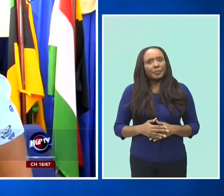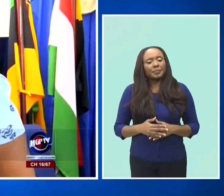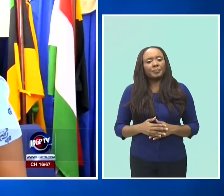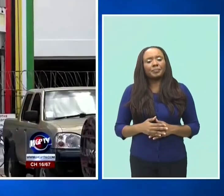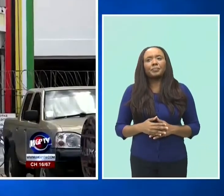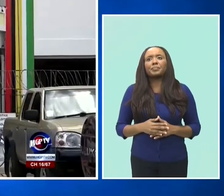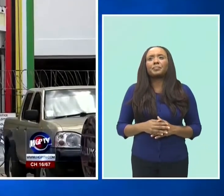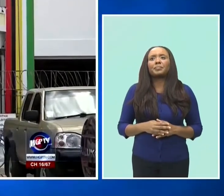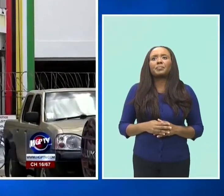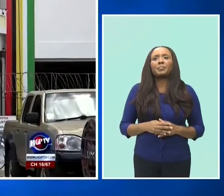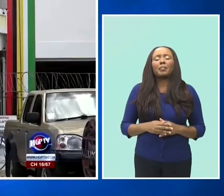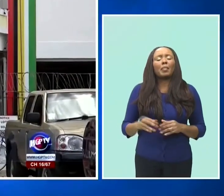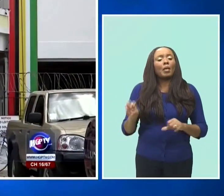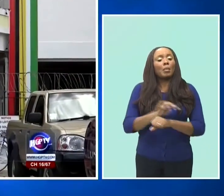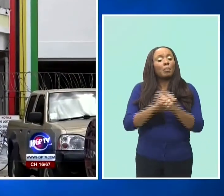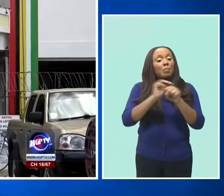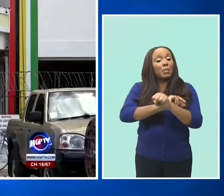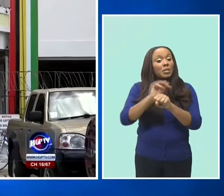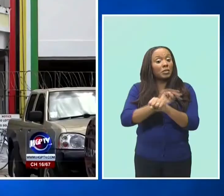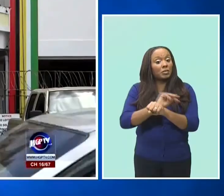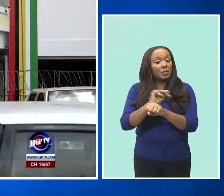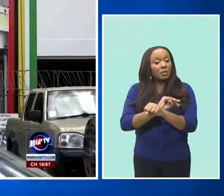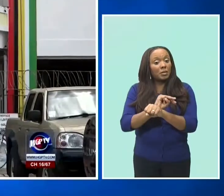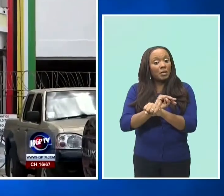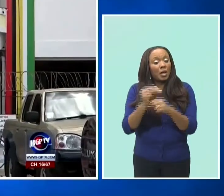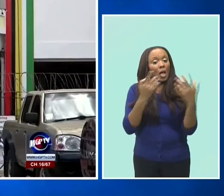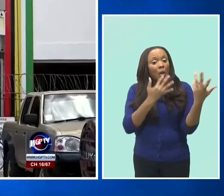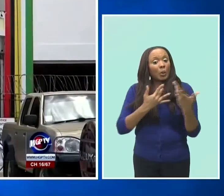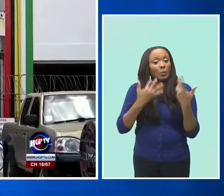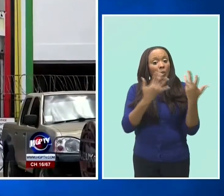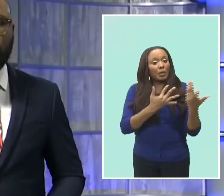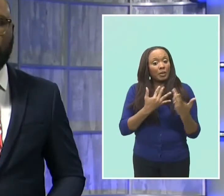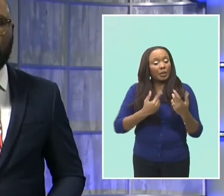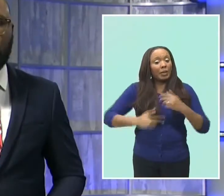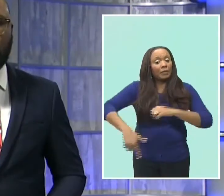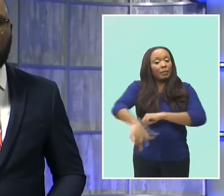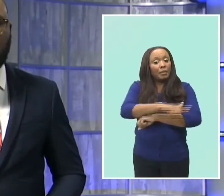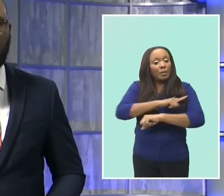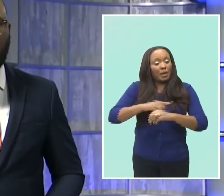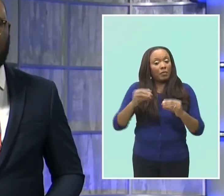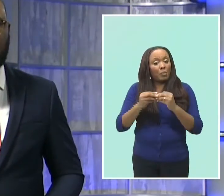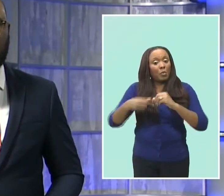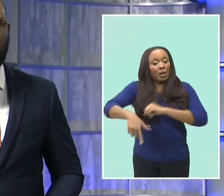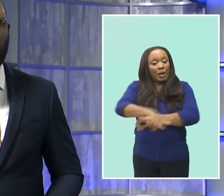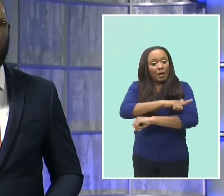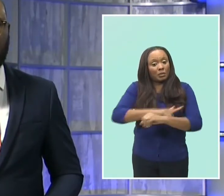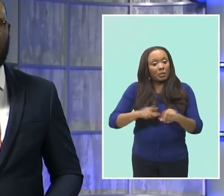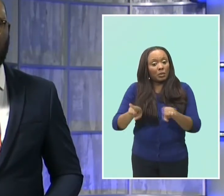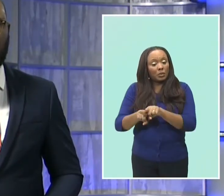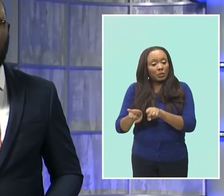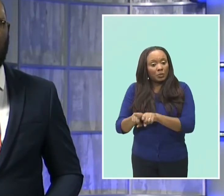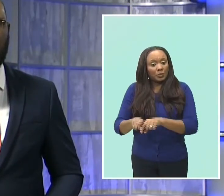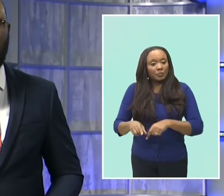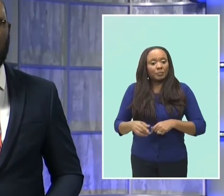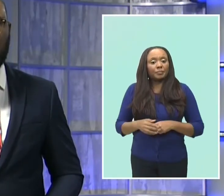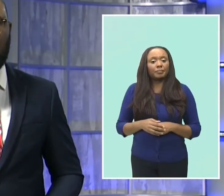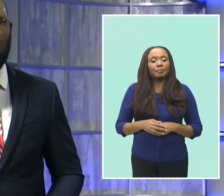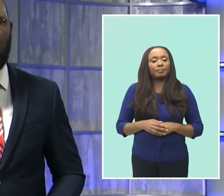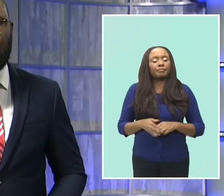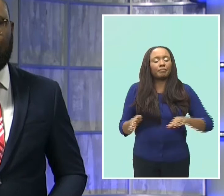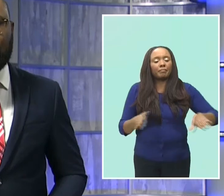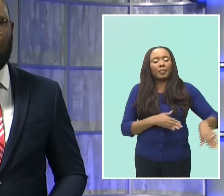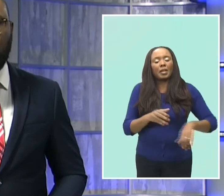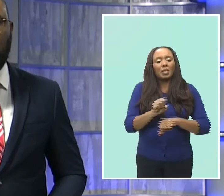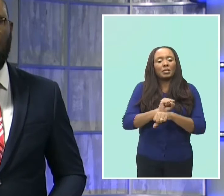the ministry is awaiting the provision of lands by key stakeholders. Over in St. Lucia, the Ministry of Health and Wellness